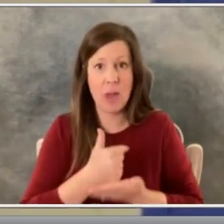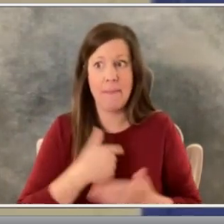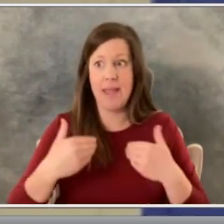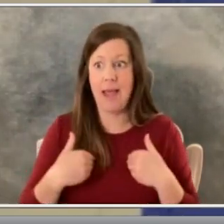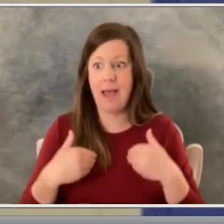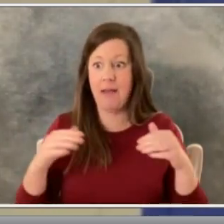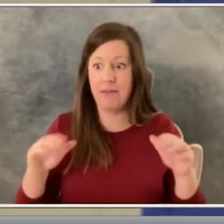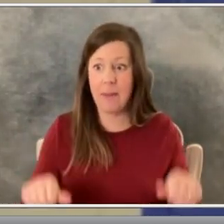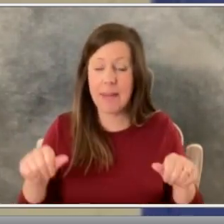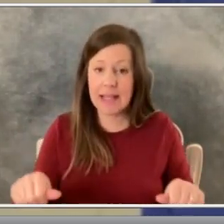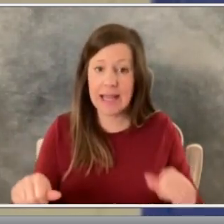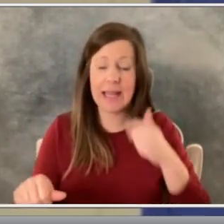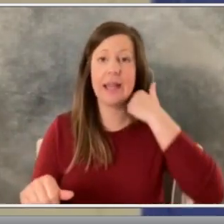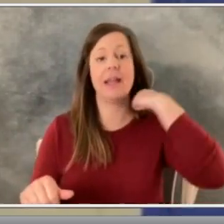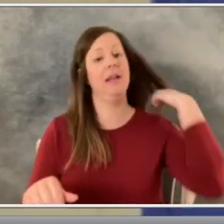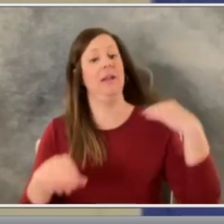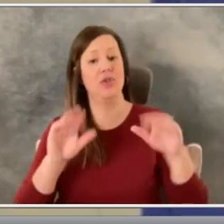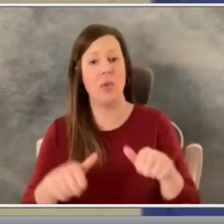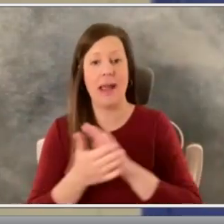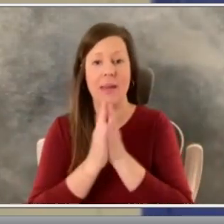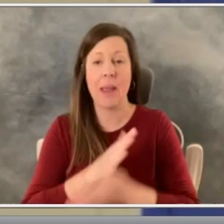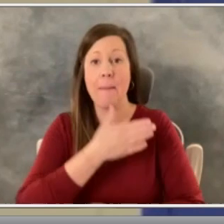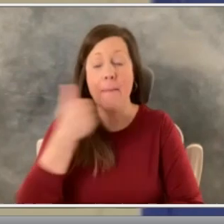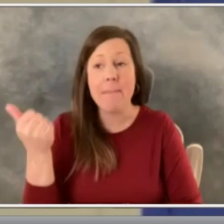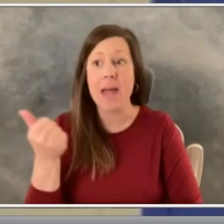can become a better caregiver for my dad.